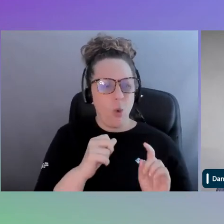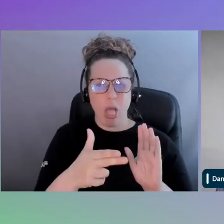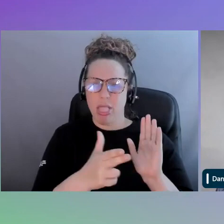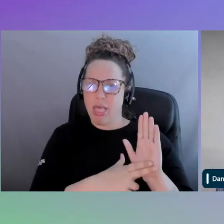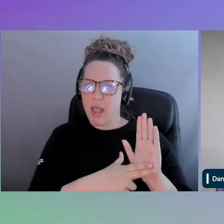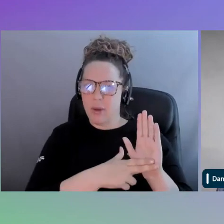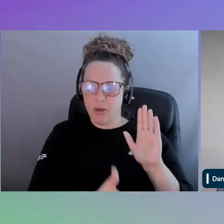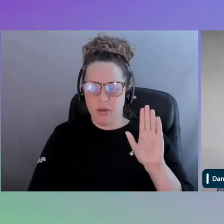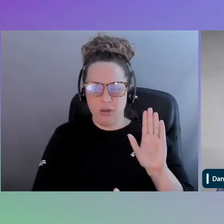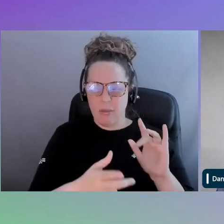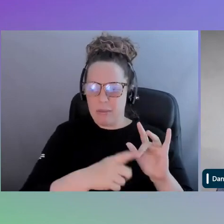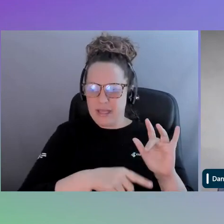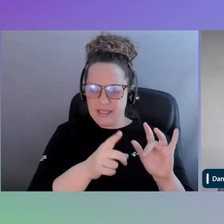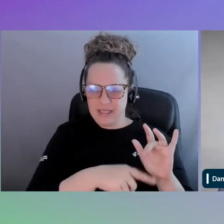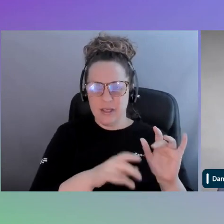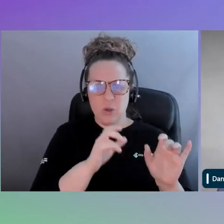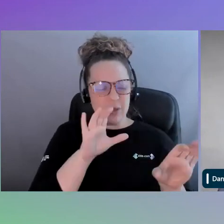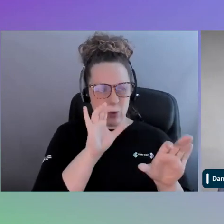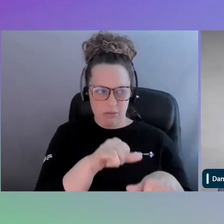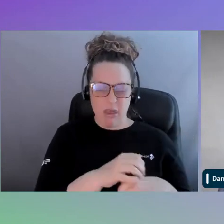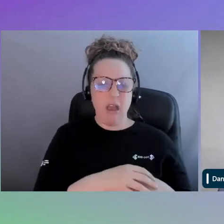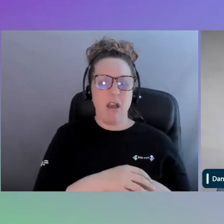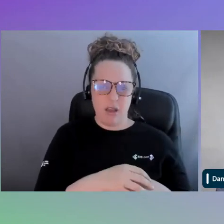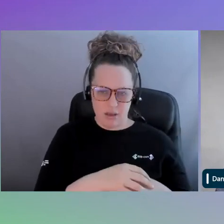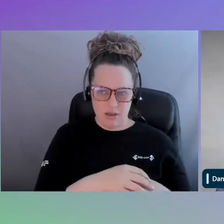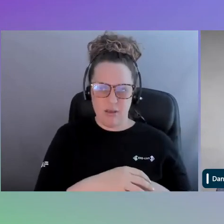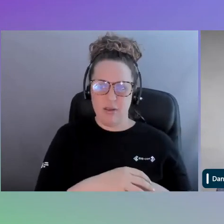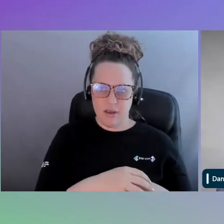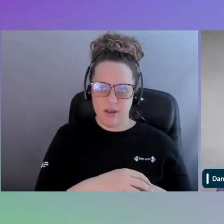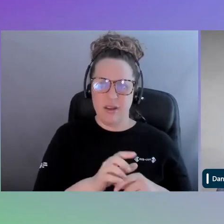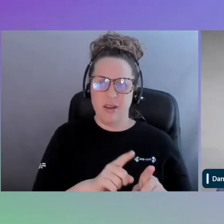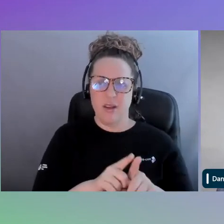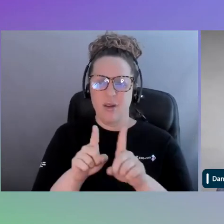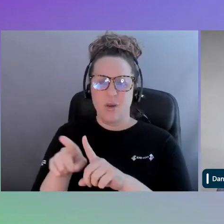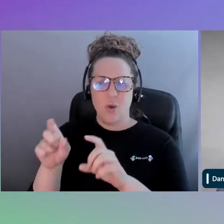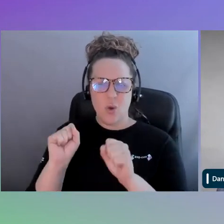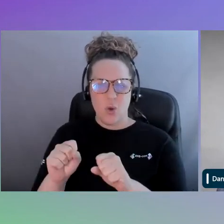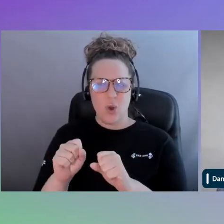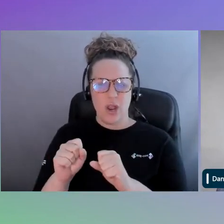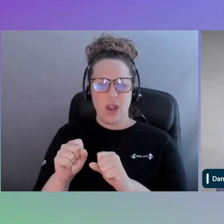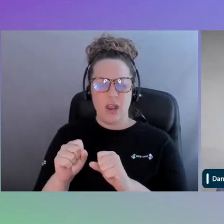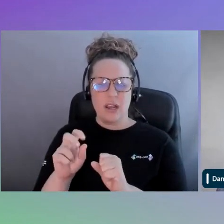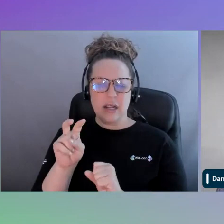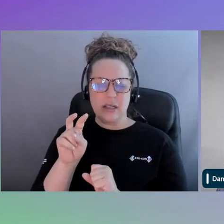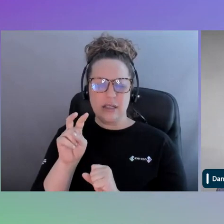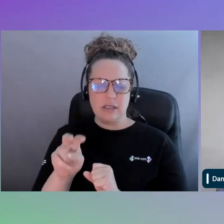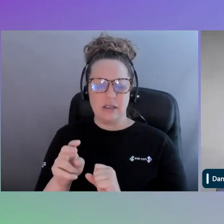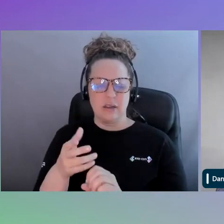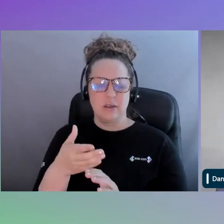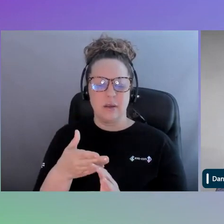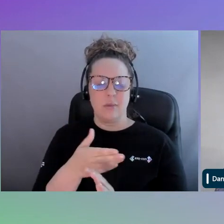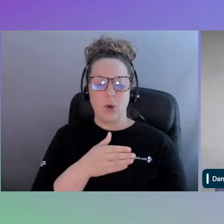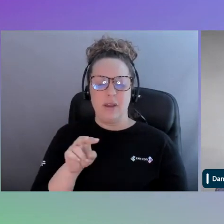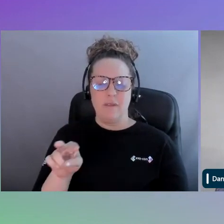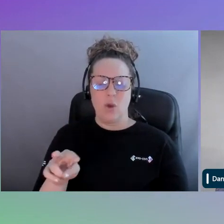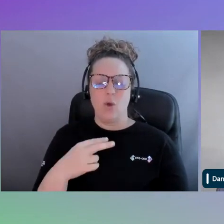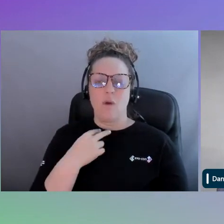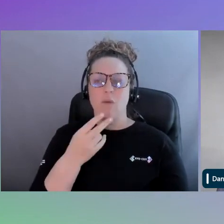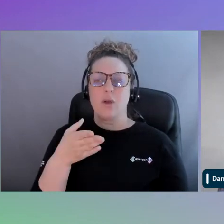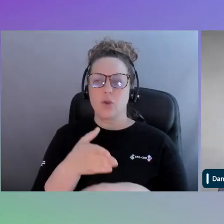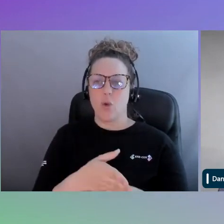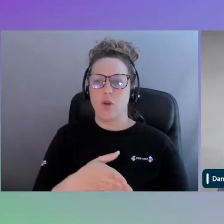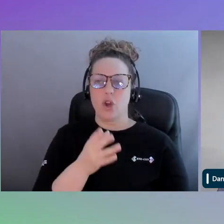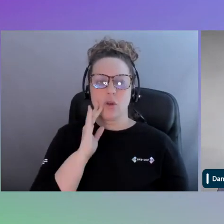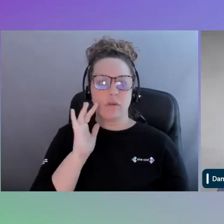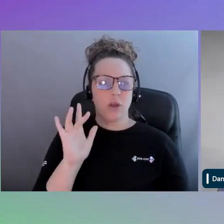useful as well. And again, you can also inspect or preview how VoiceOver is going to announce those things to the